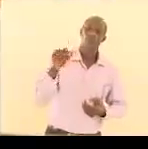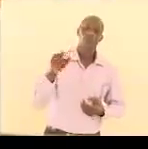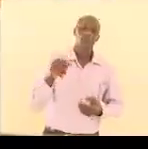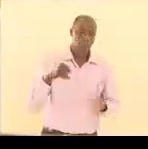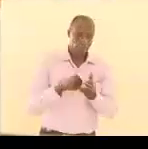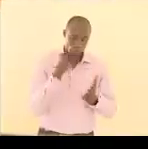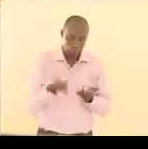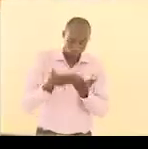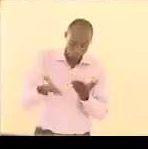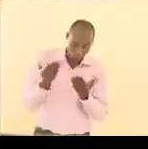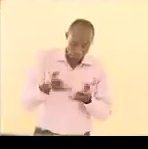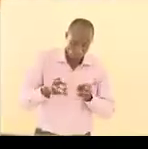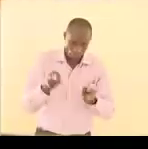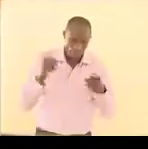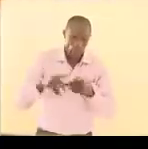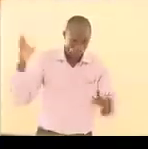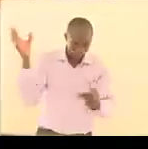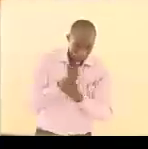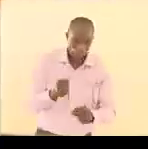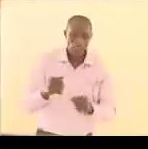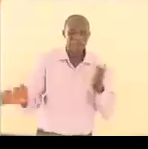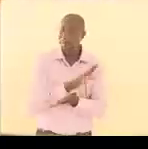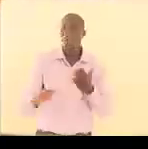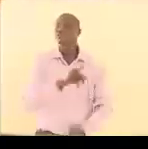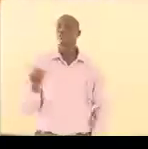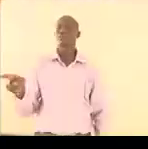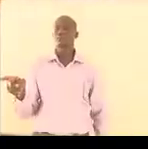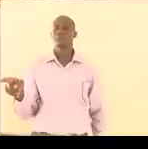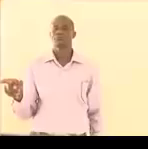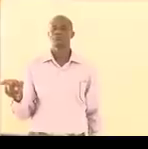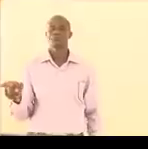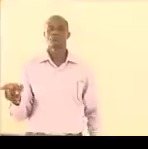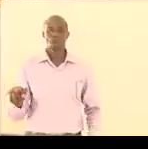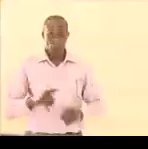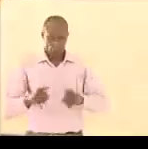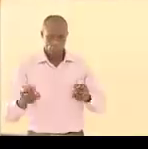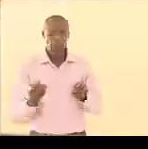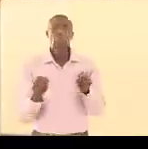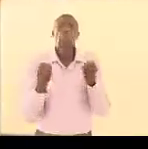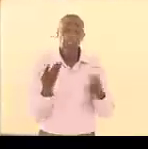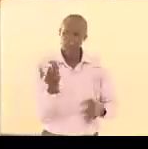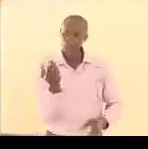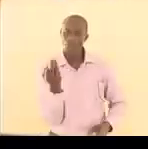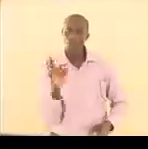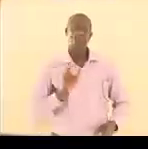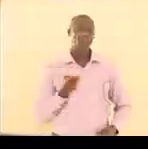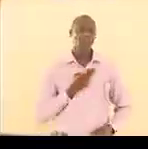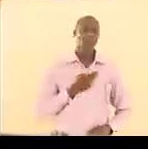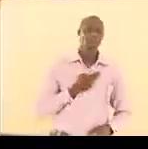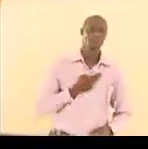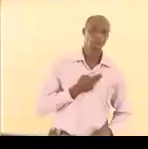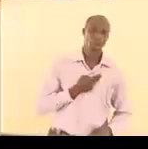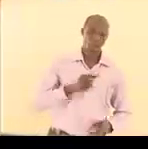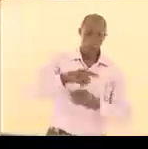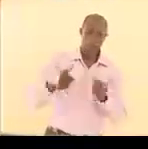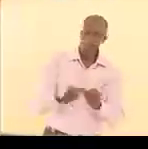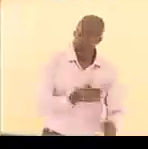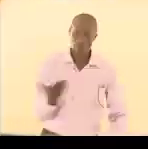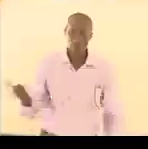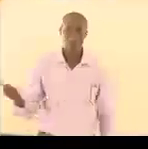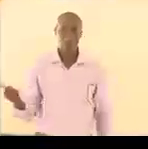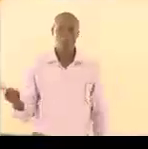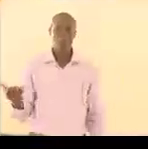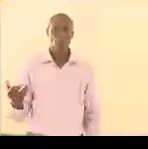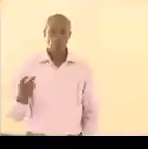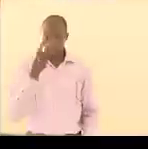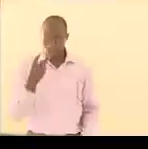the easiest route for the devil to cash in on your life and destroy you. That's right. But too many of us are too desperate about